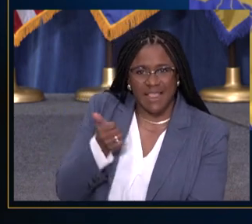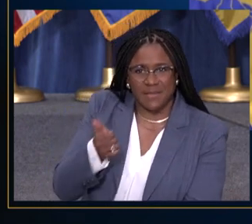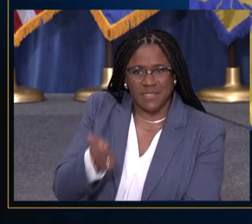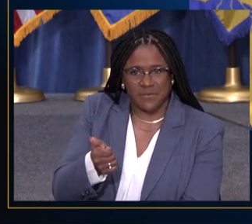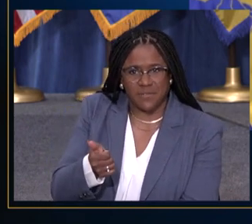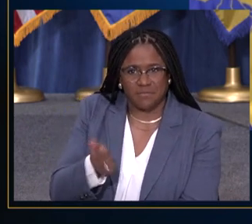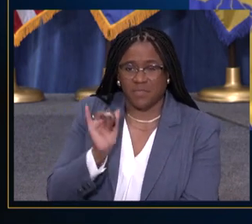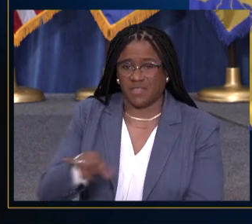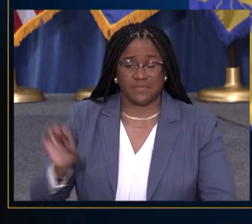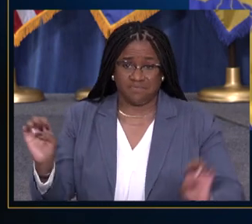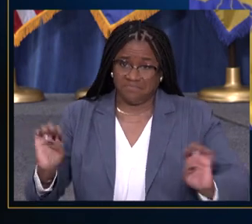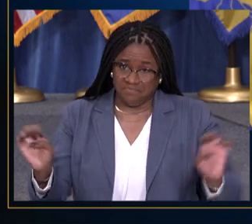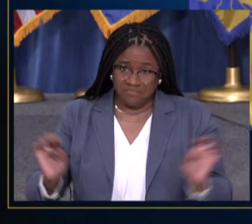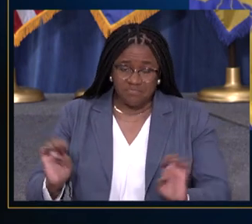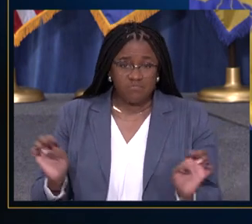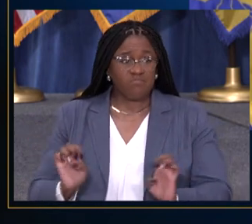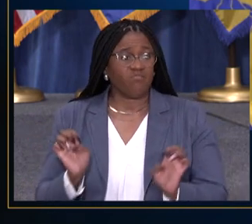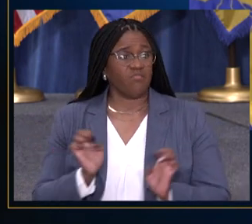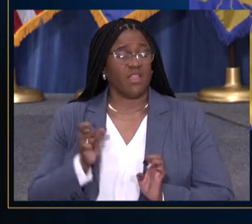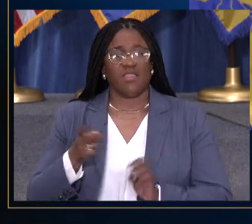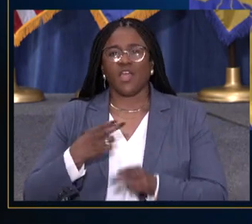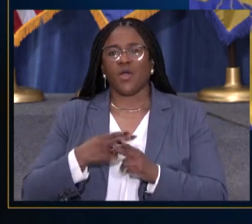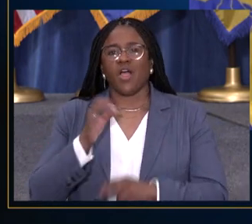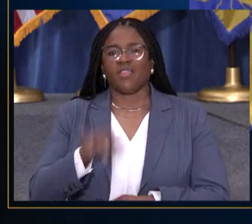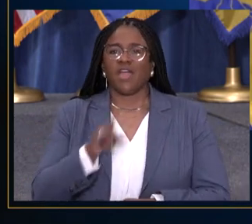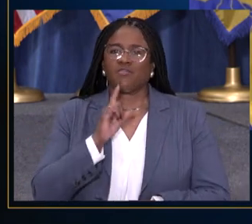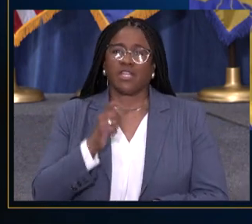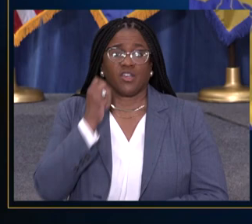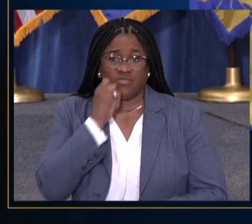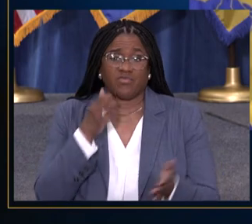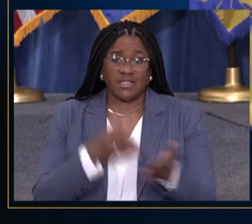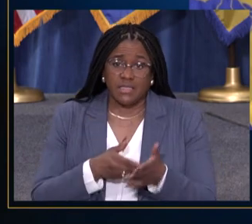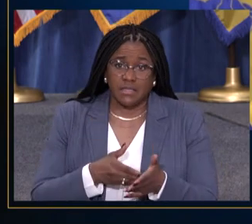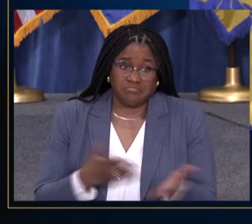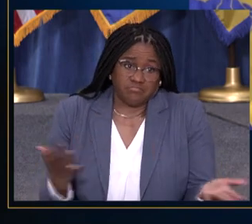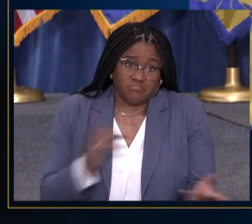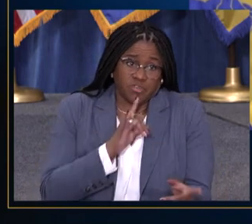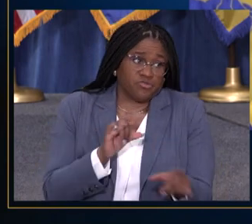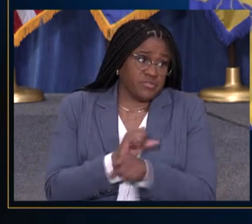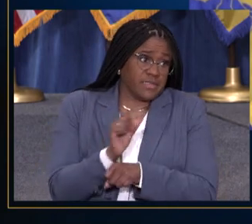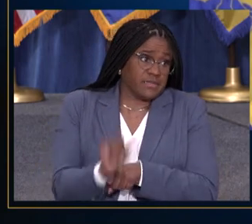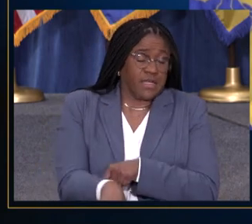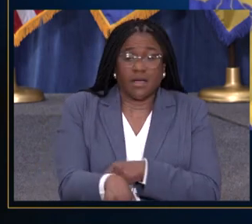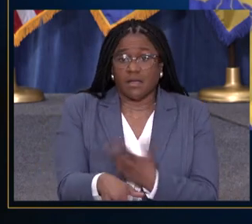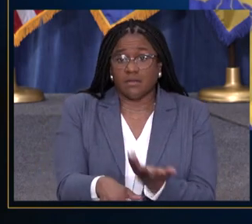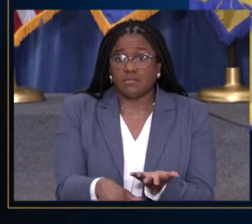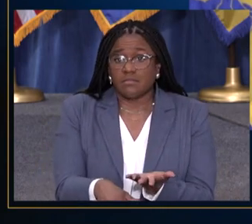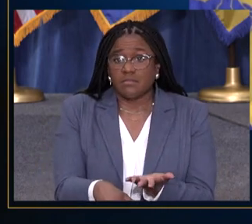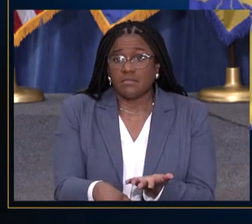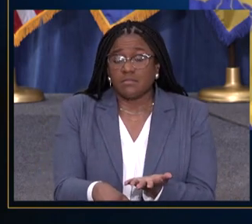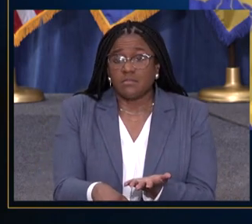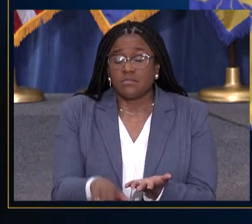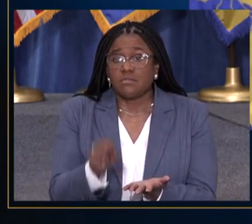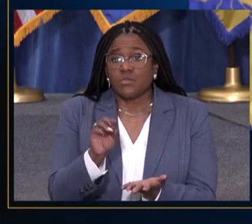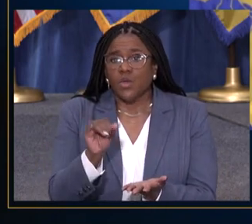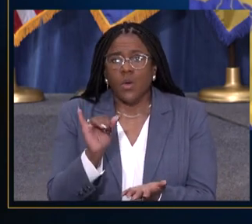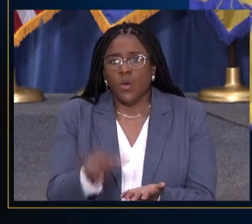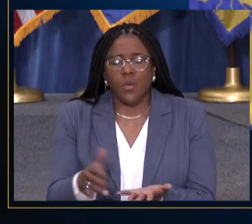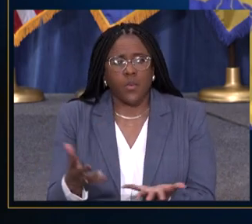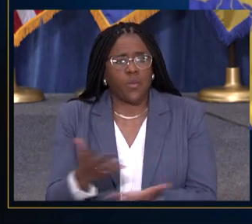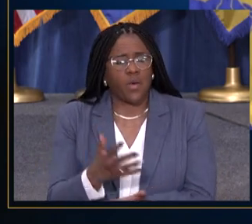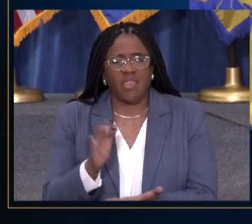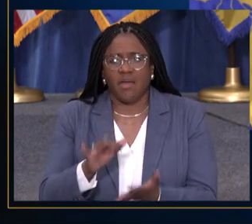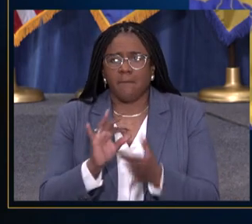a crisis, and what they've called it is that it's racism. That's the true crisis. So when a follower direct messaged